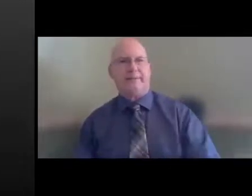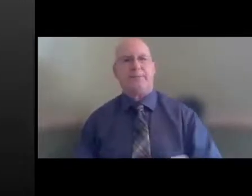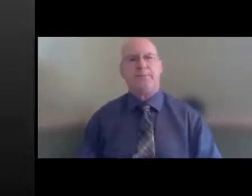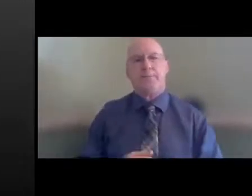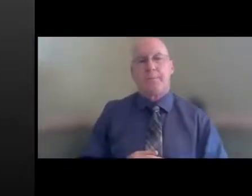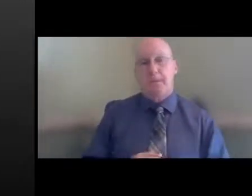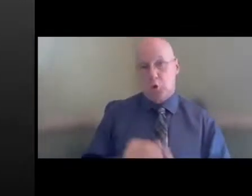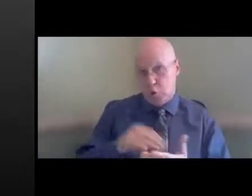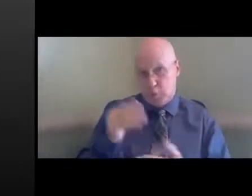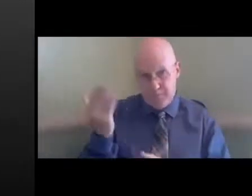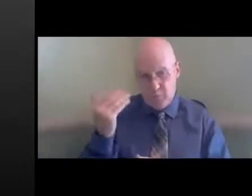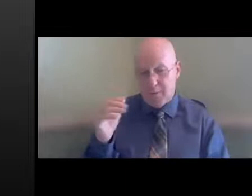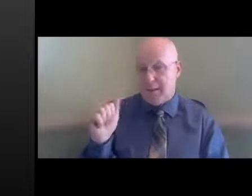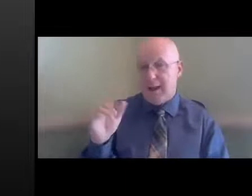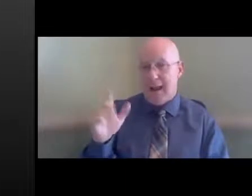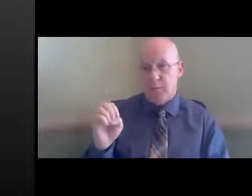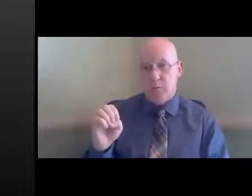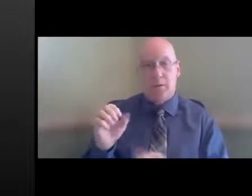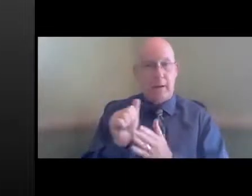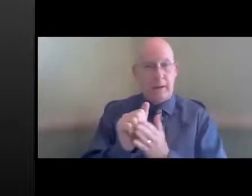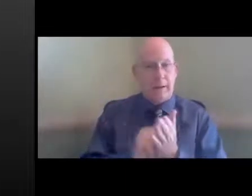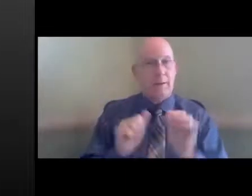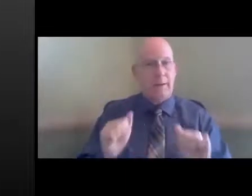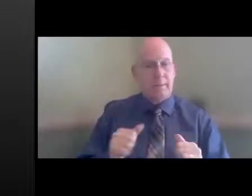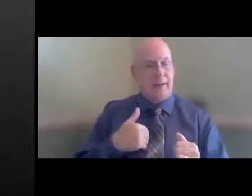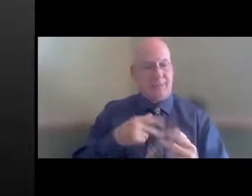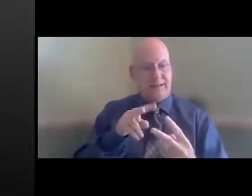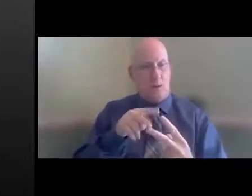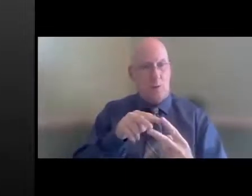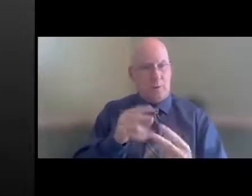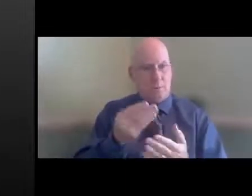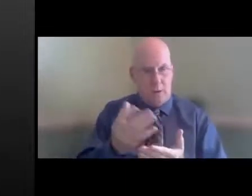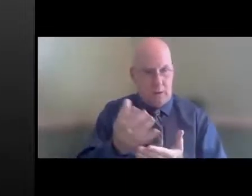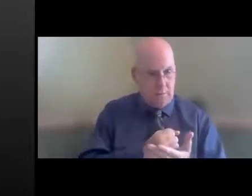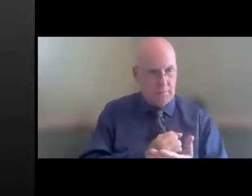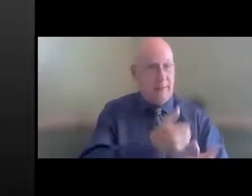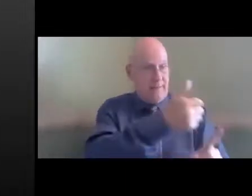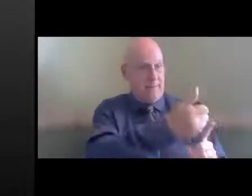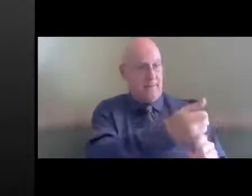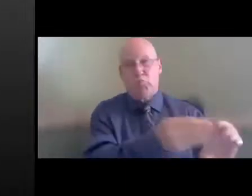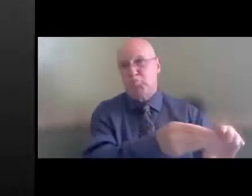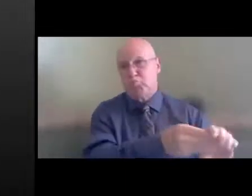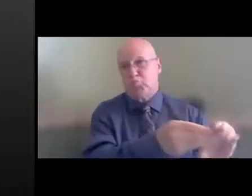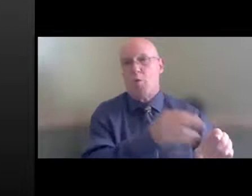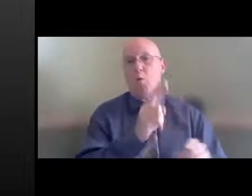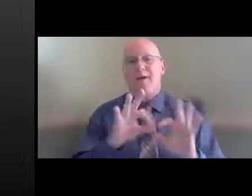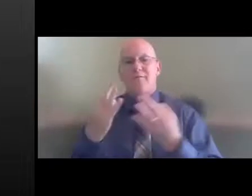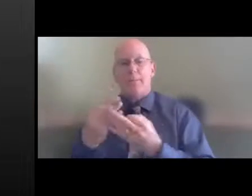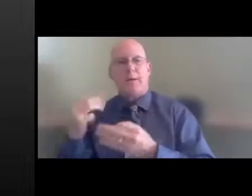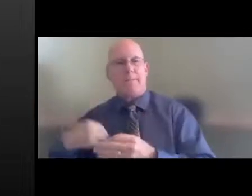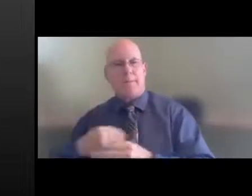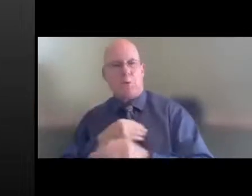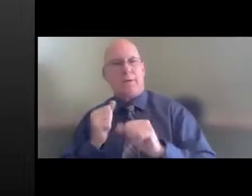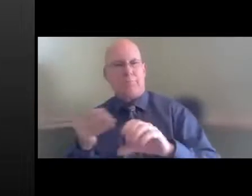accounts can have either one of these sources of money. The beneficiary can put their own money in, or family members can put money